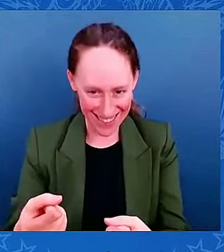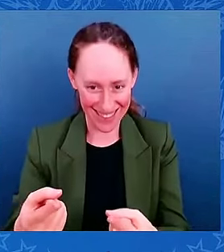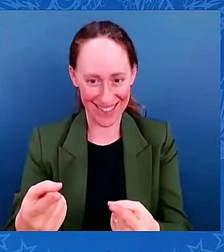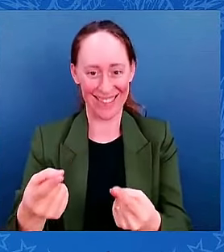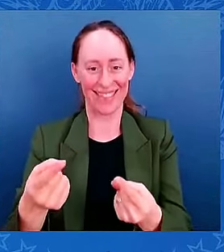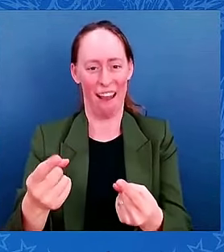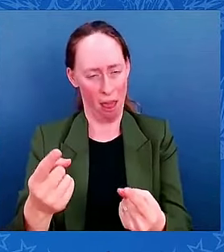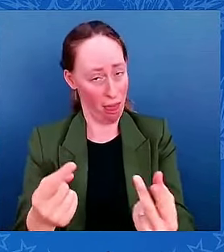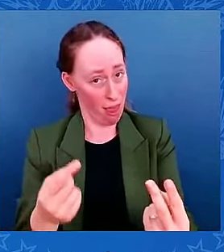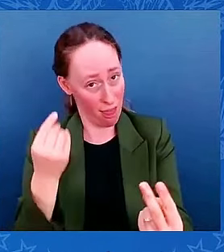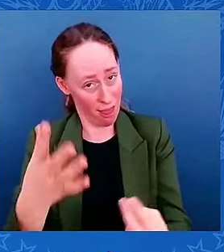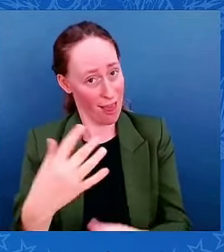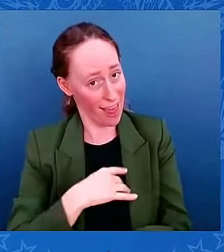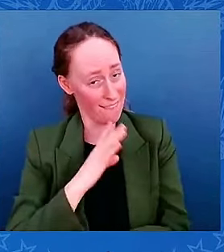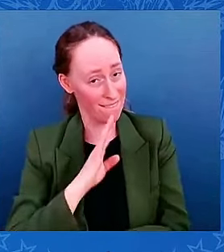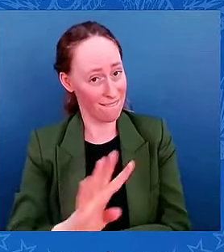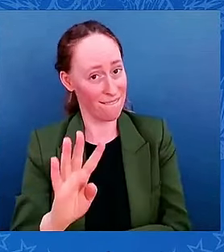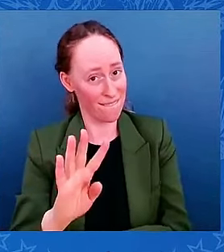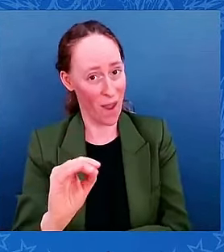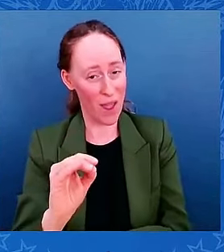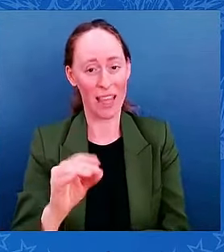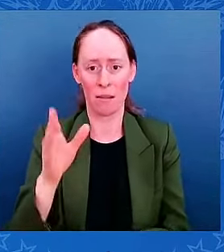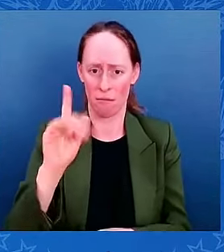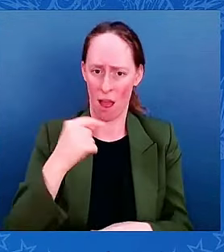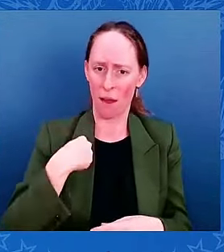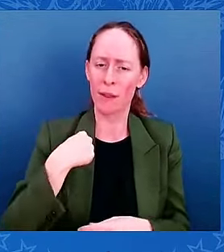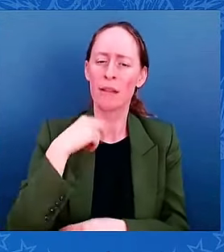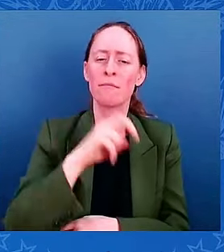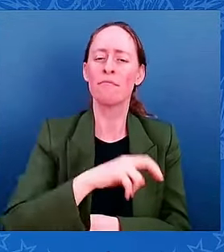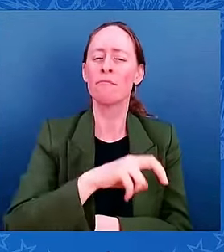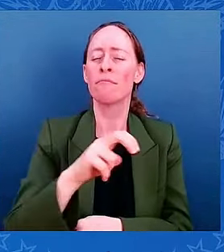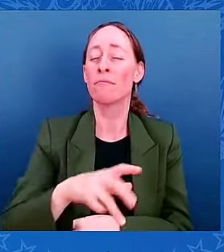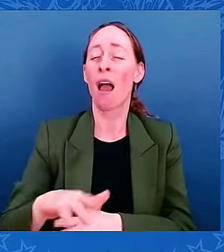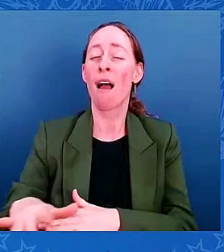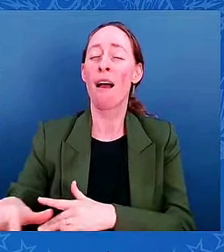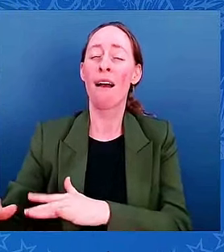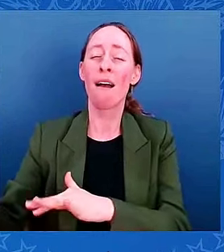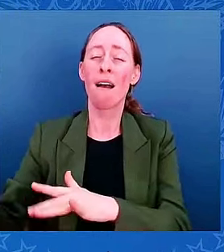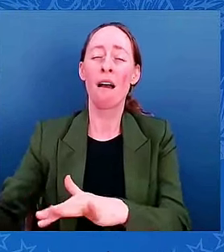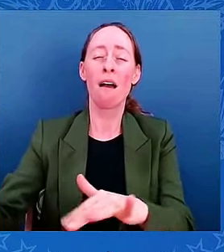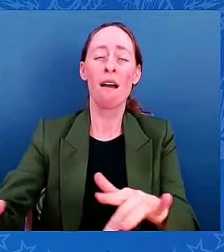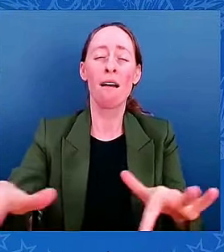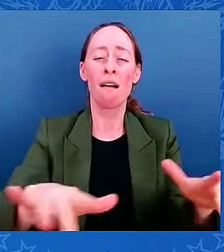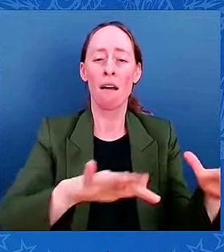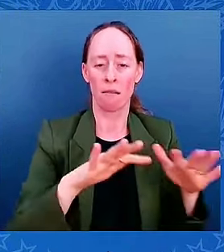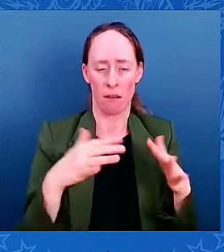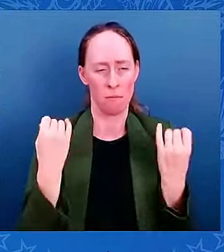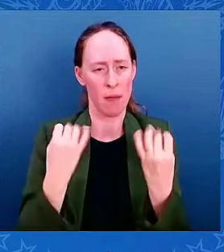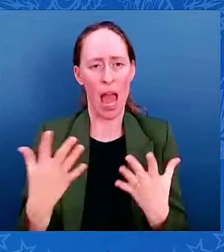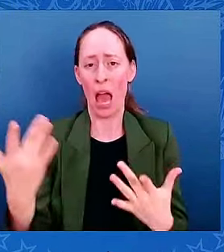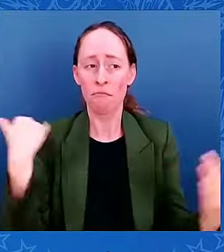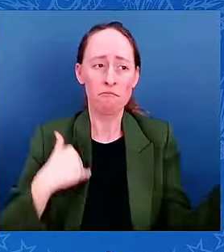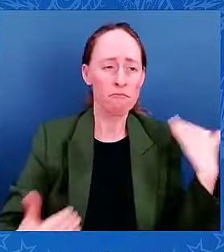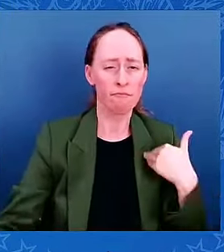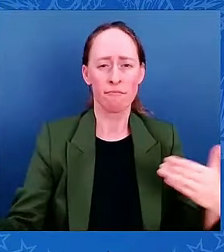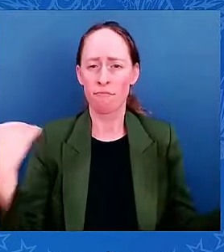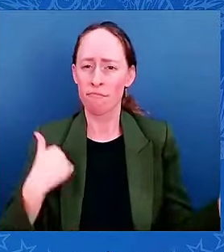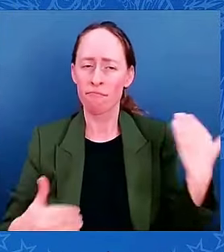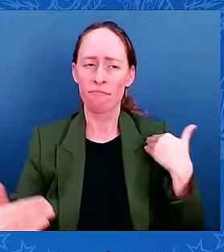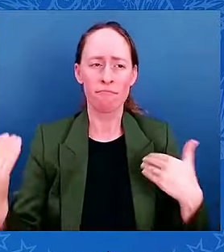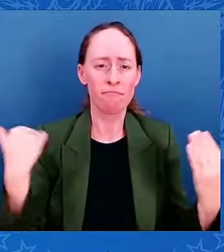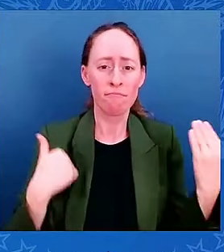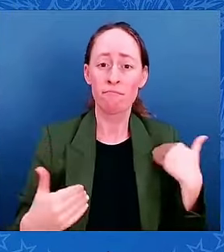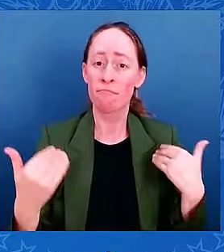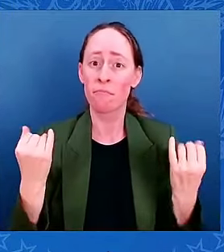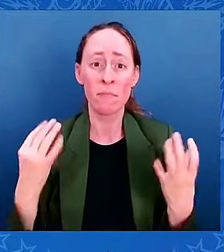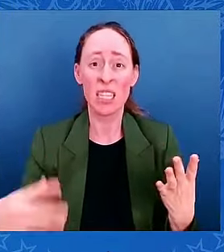hear, and all the rest of you here, labor people working in other parts of the country, where, Mom, Dad, I can't stay.